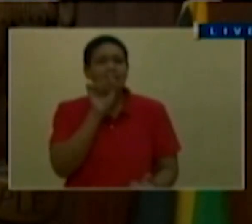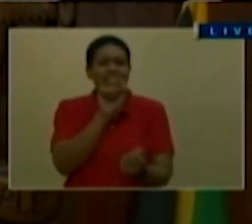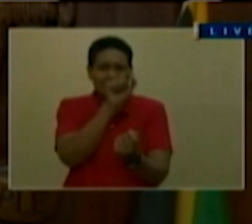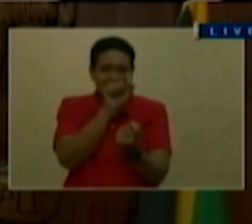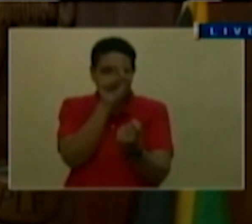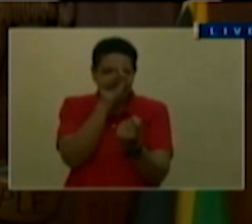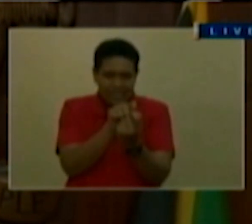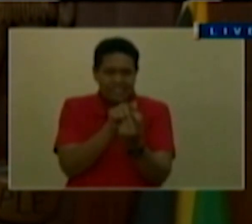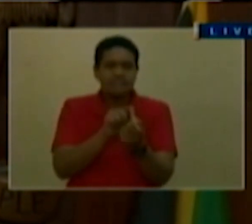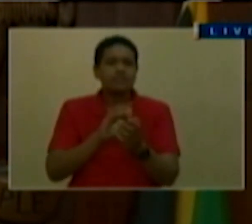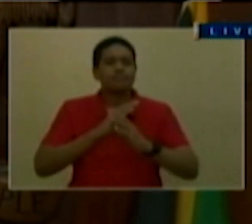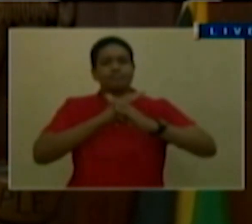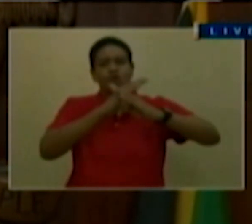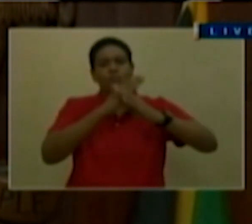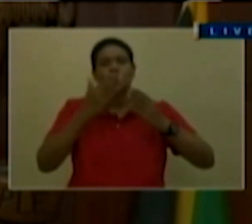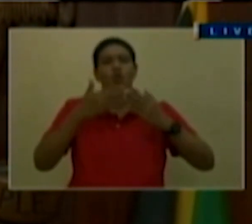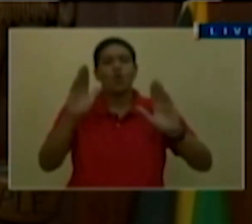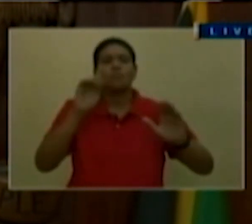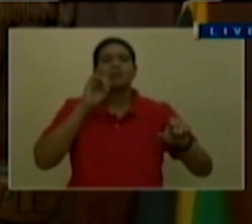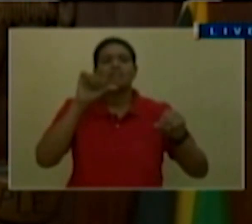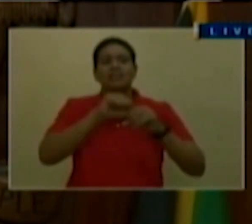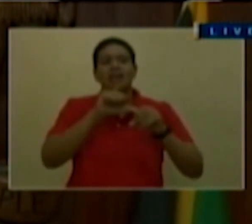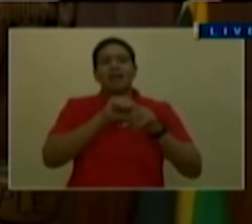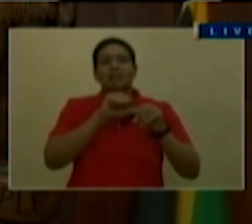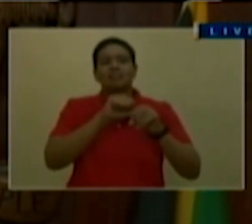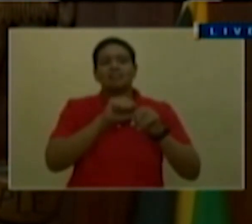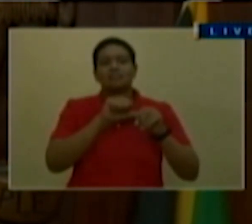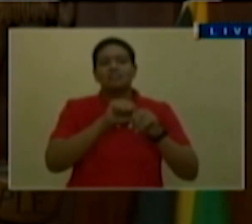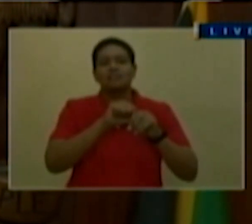specifically prohibit the opening of gas stations